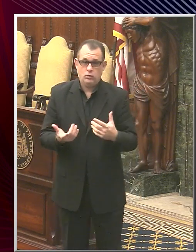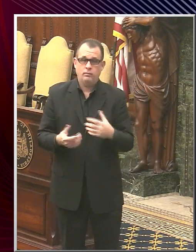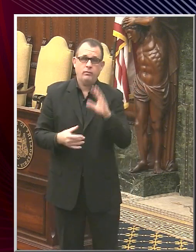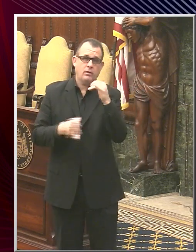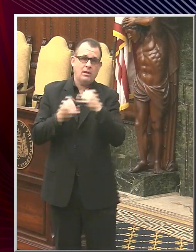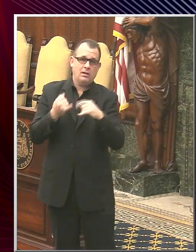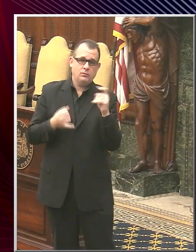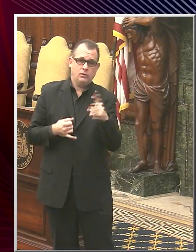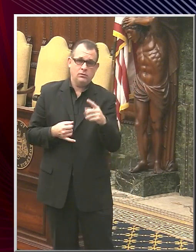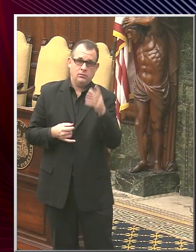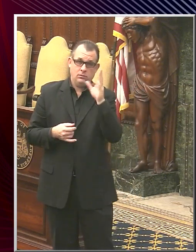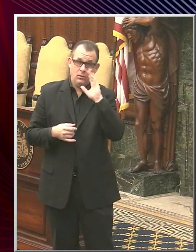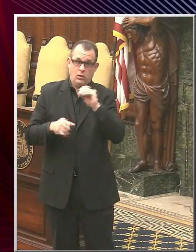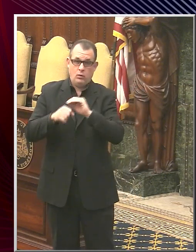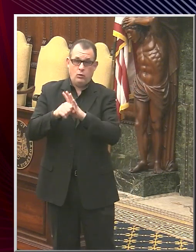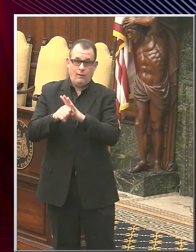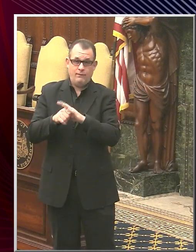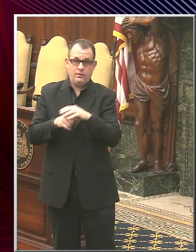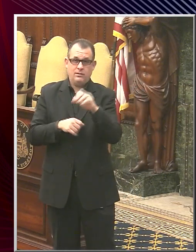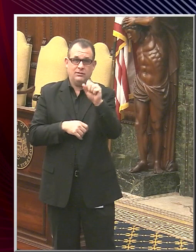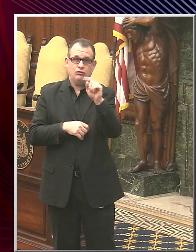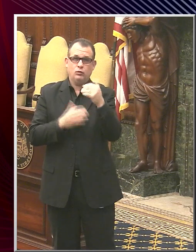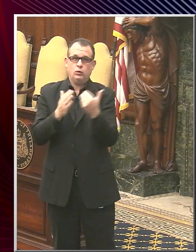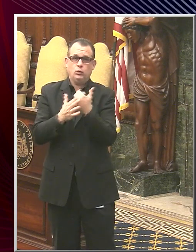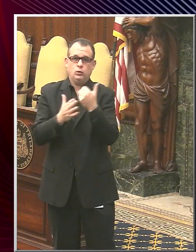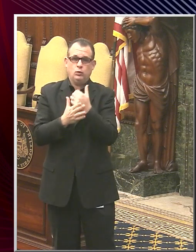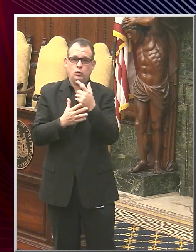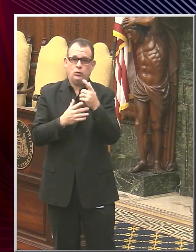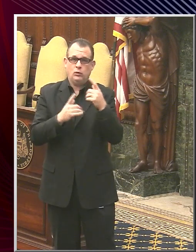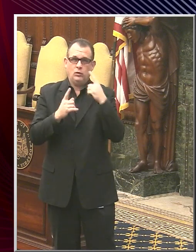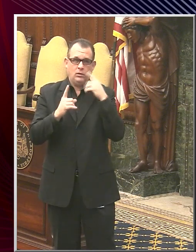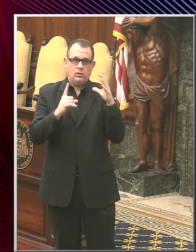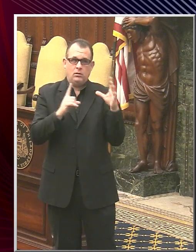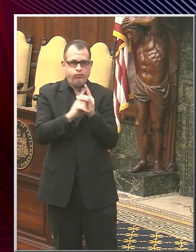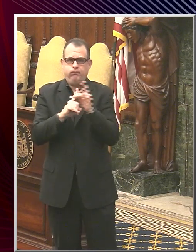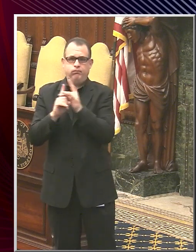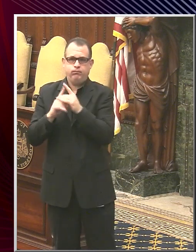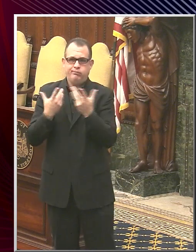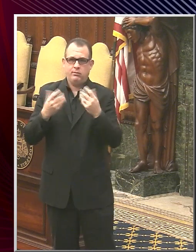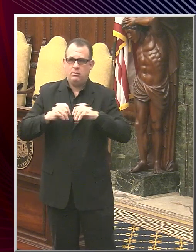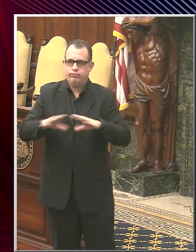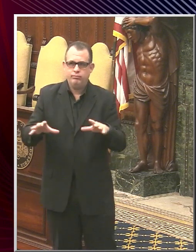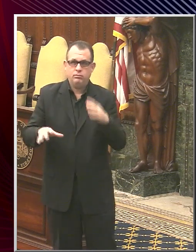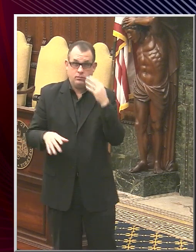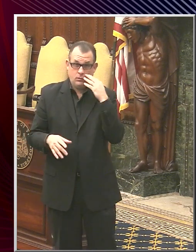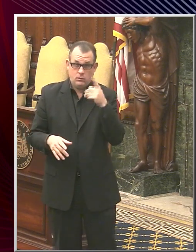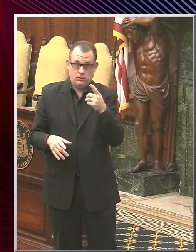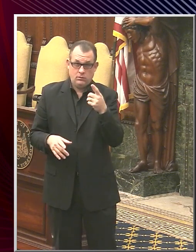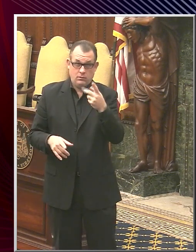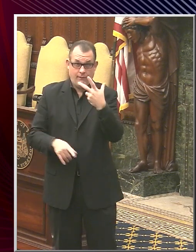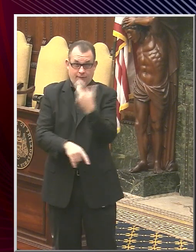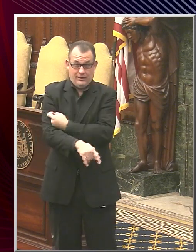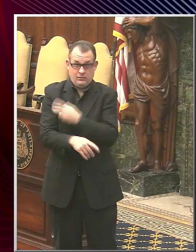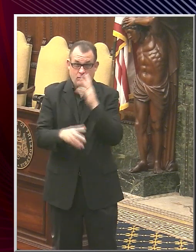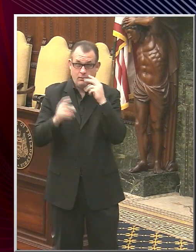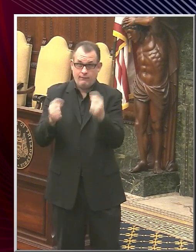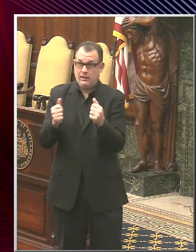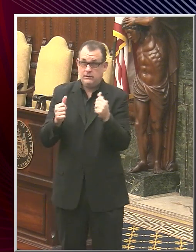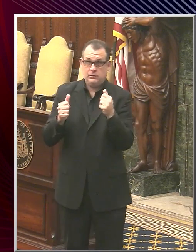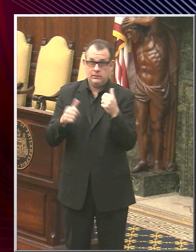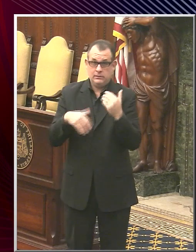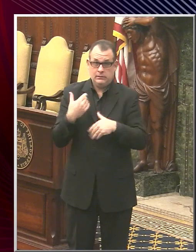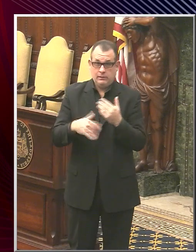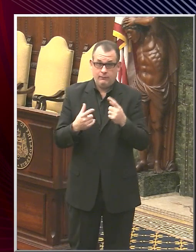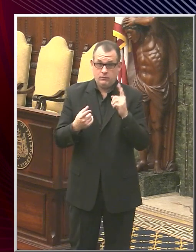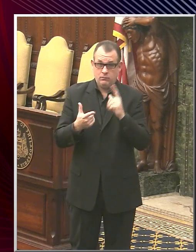COVID strain is reportedly more contagious, as you mentioned. Are you going to be able to vaccinate people fast enough so that we don't have to